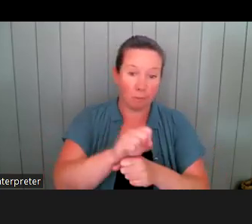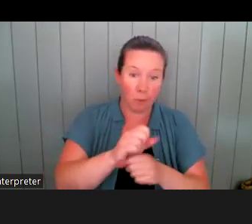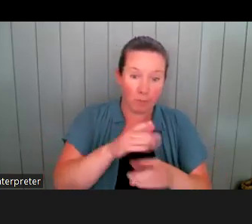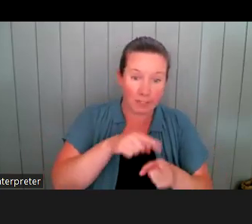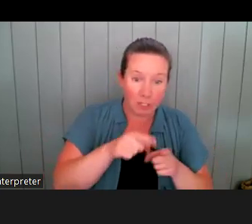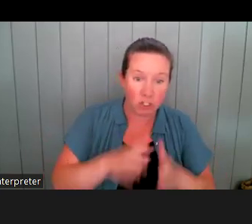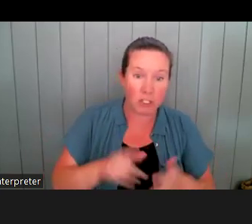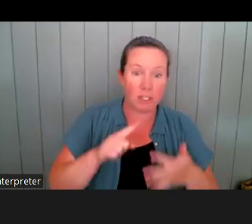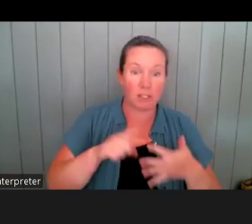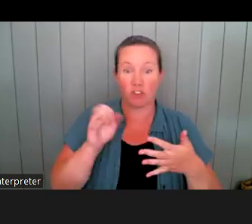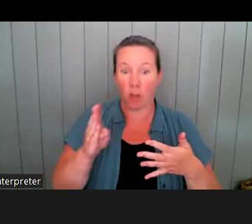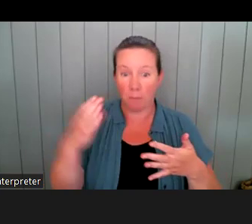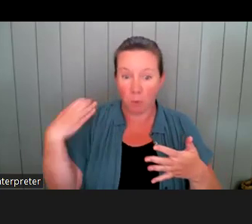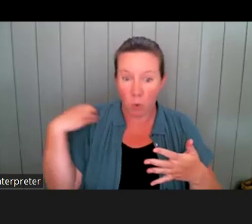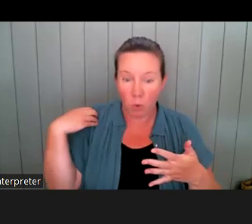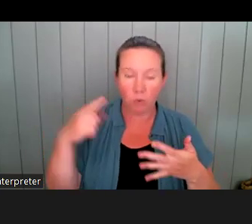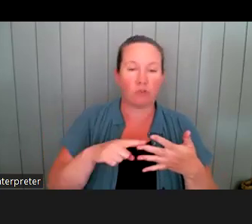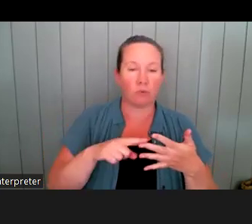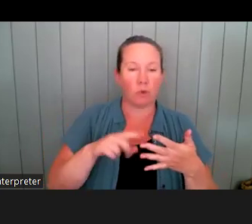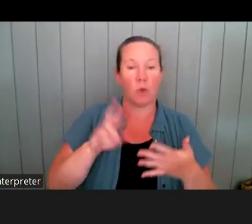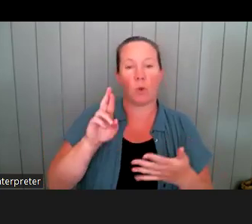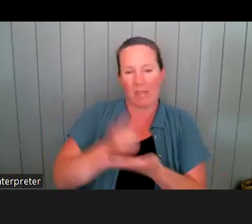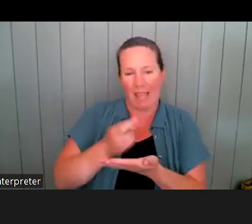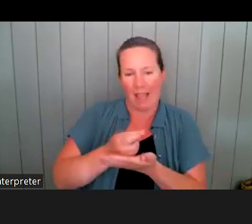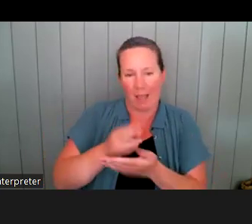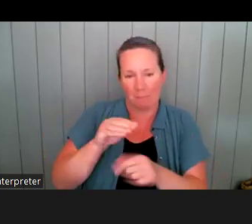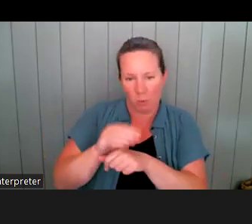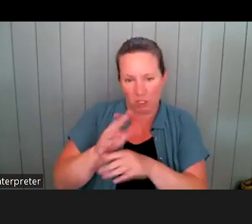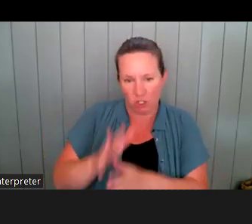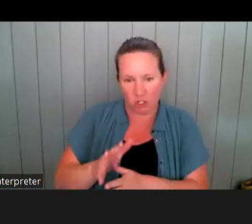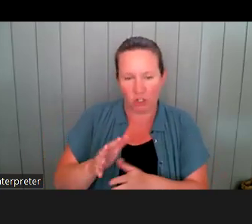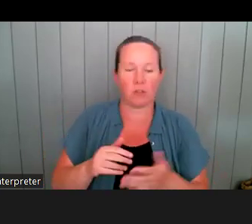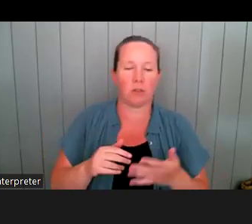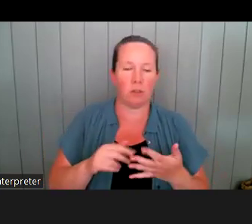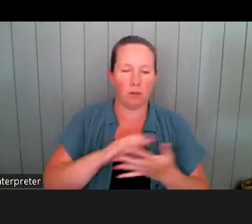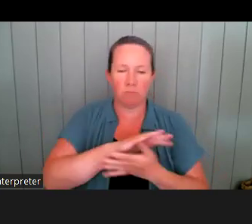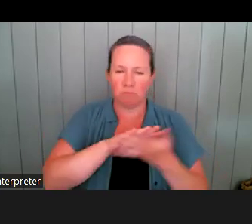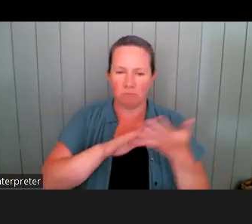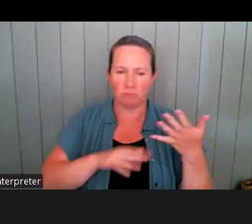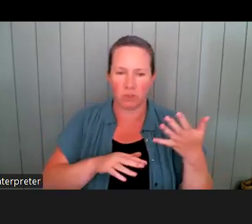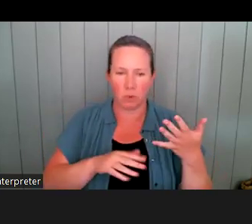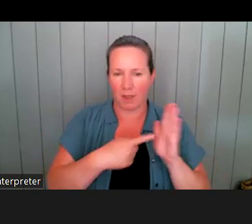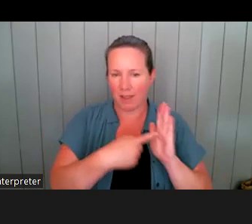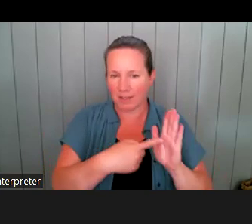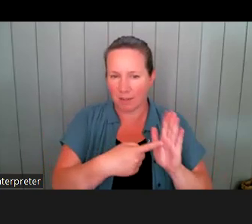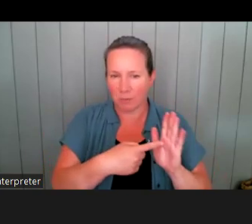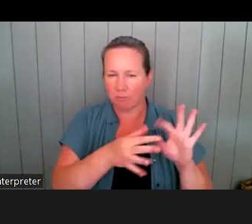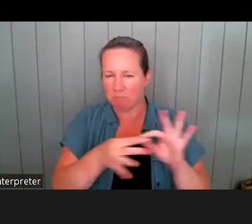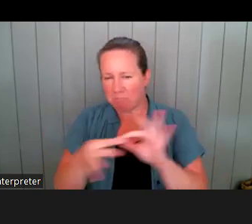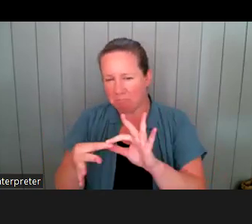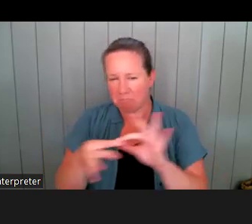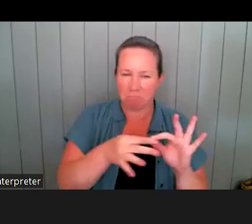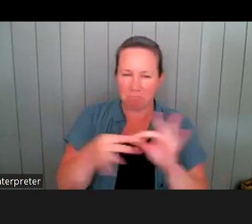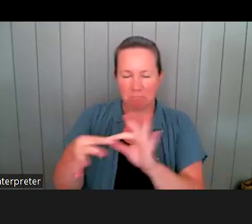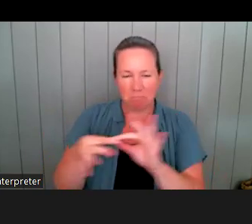coach, rehabilitation counselor. So those in my particular role, I